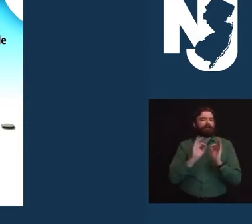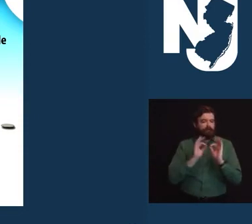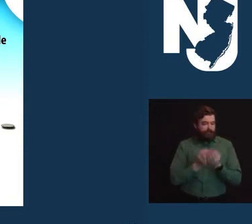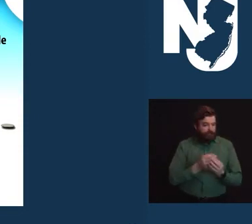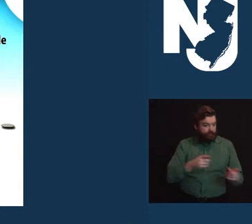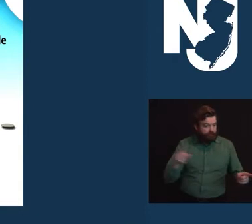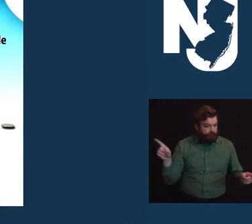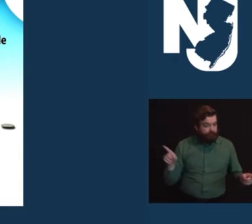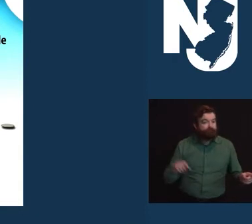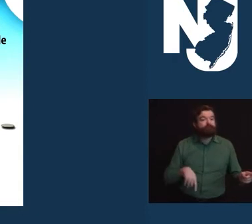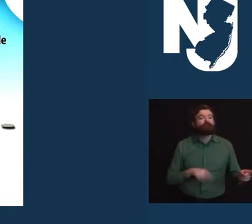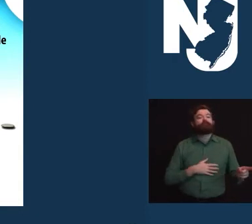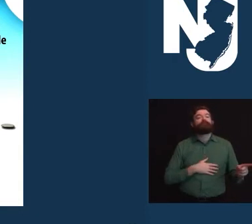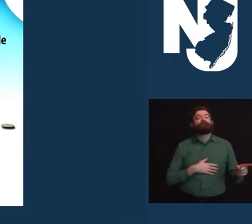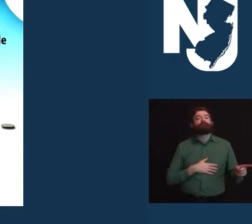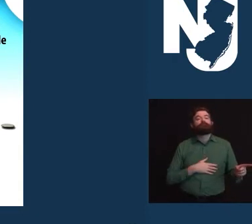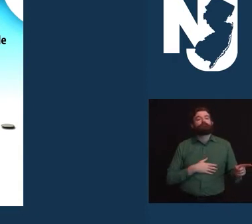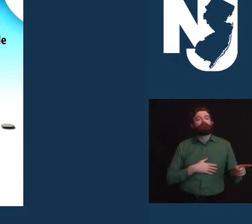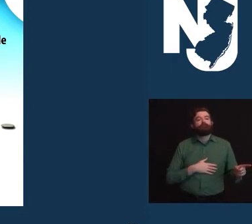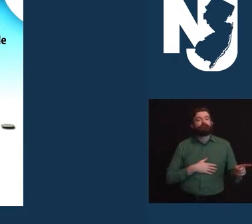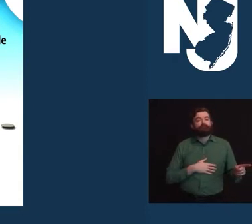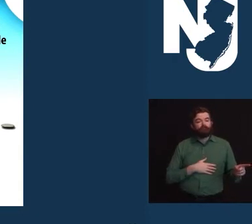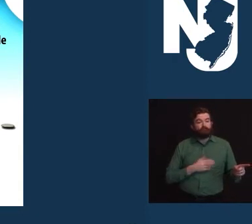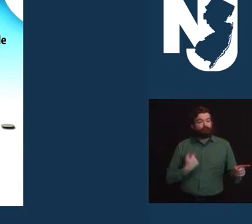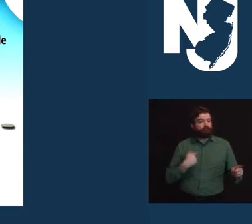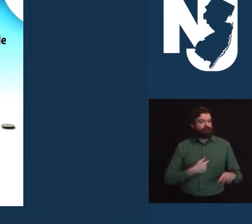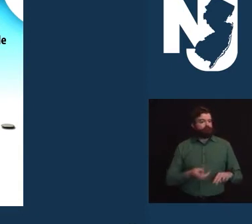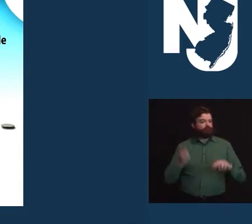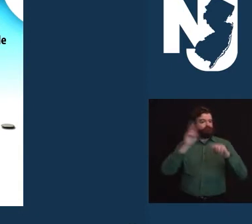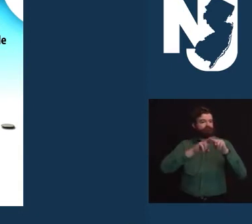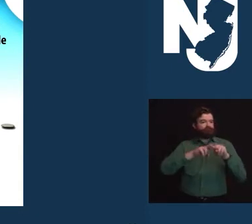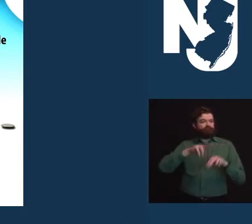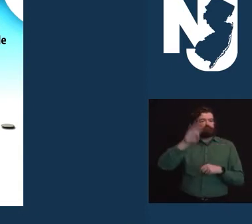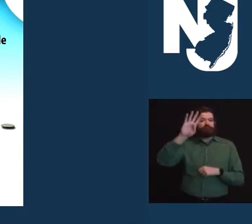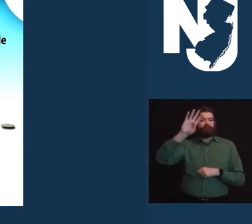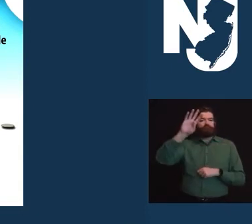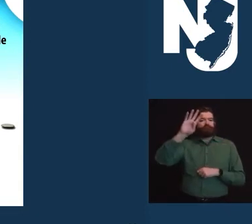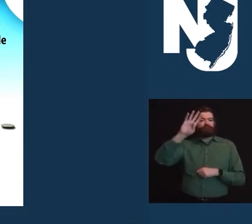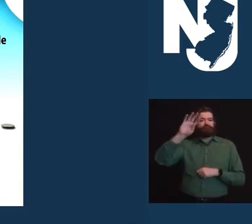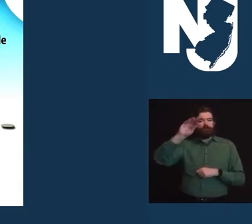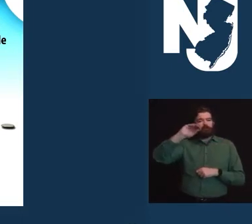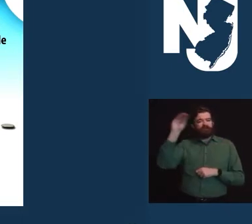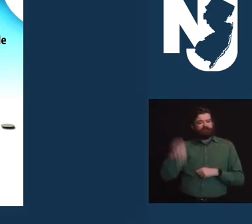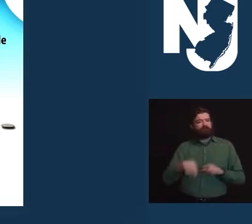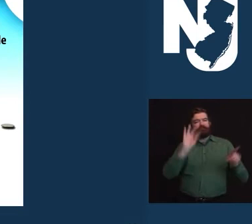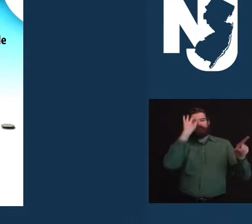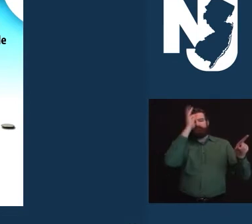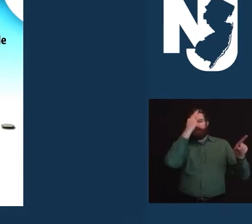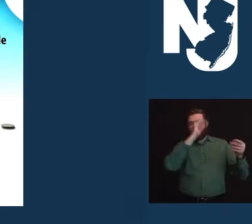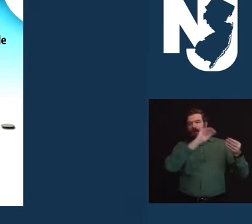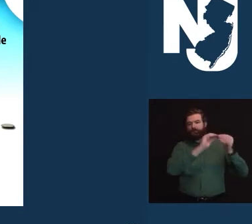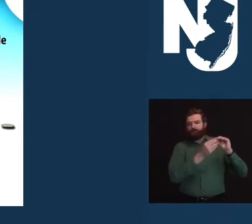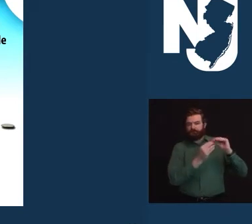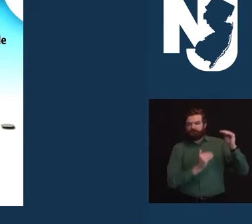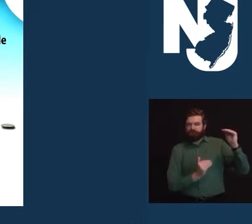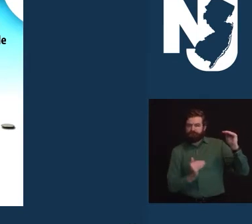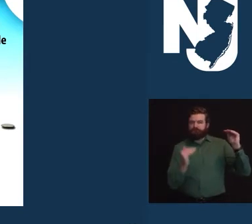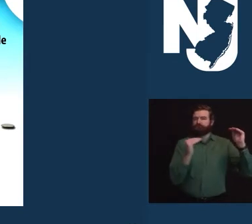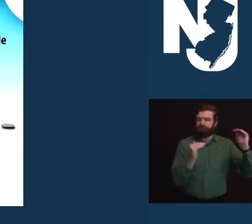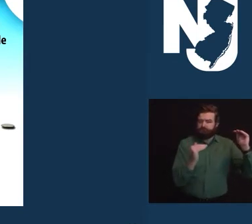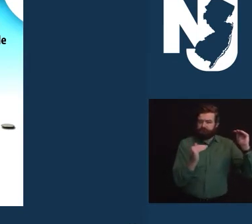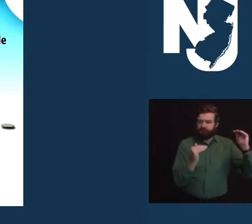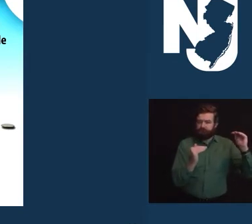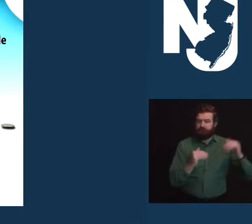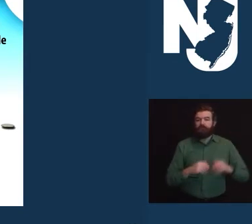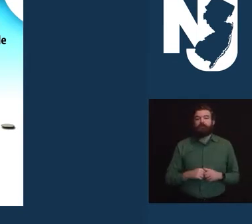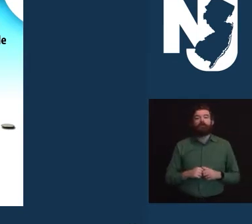made more workers eligible by lowering the eligibility age to 21. Eligible taxpayers can